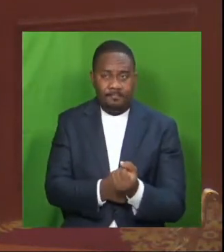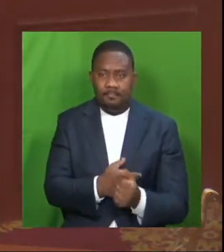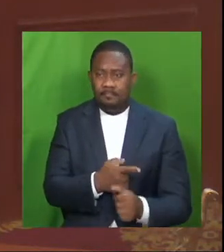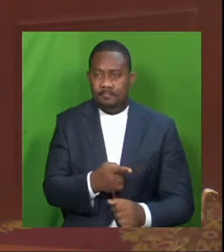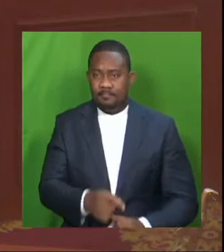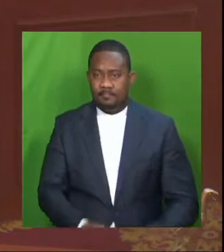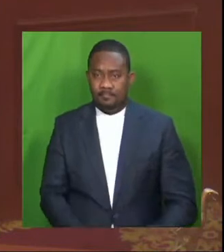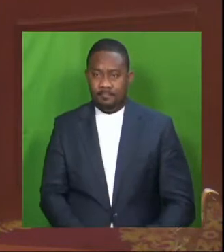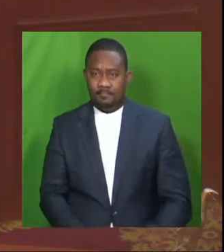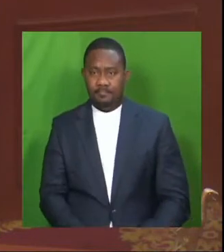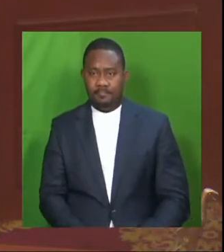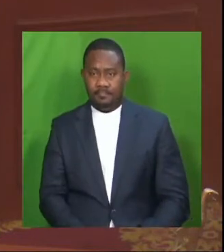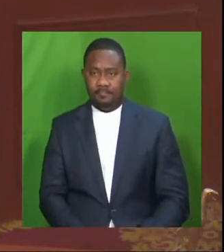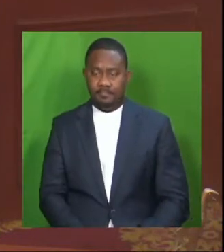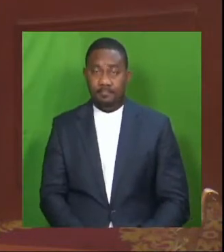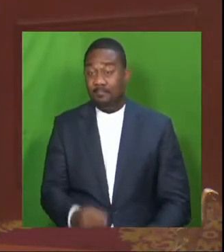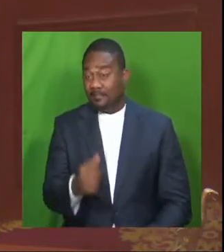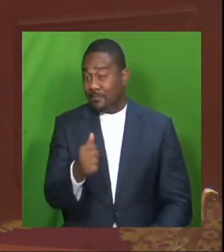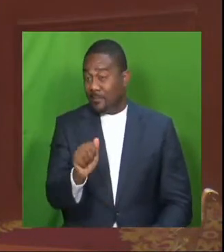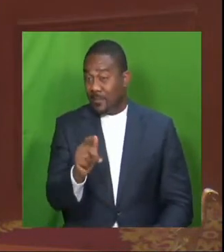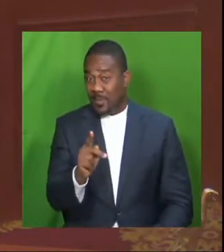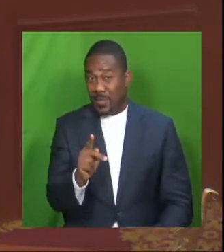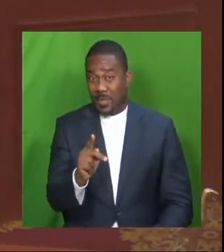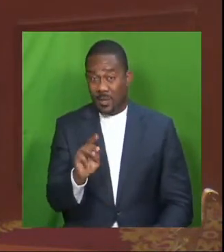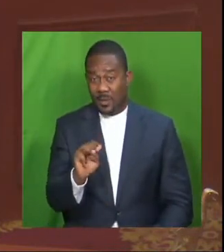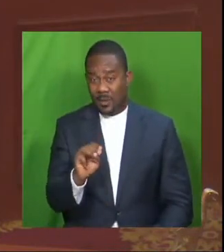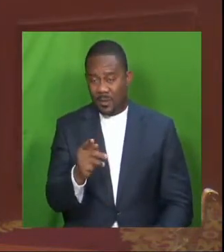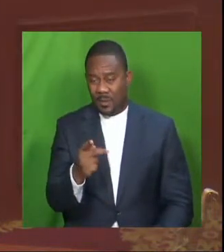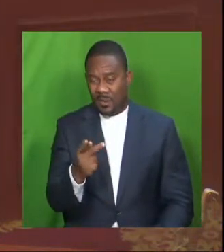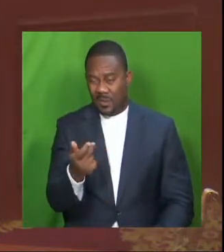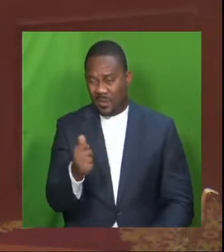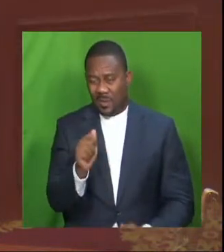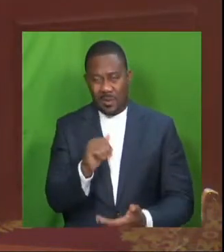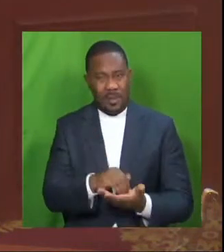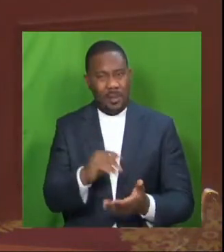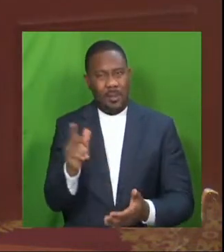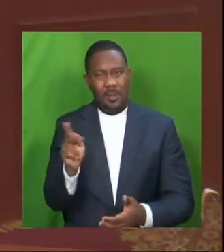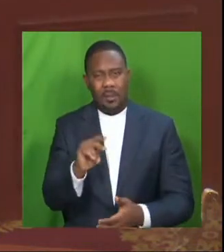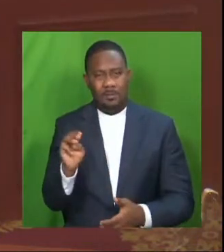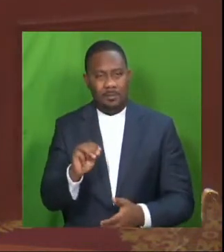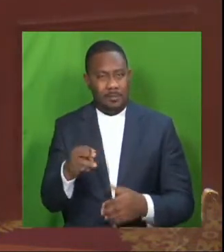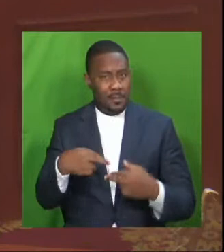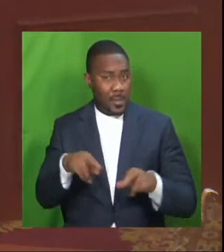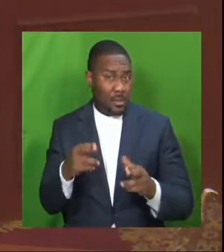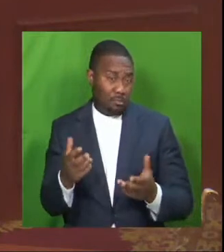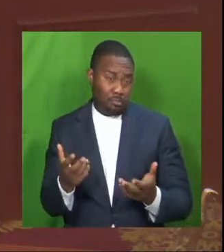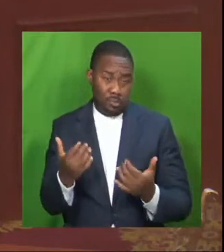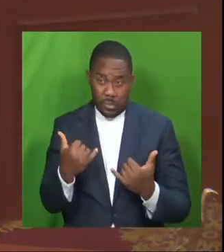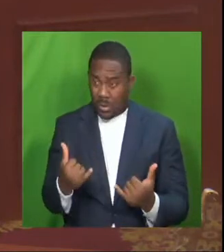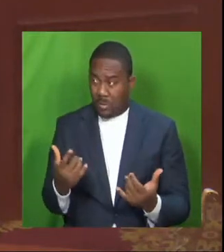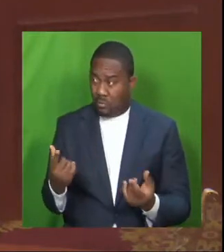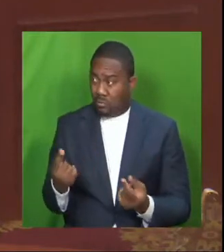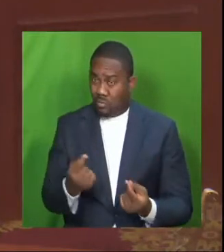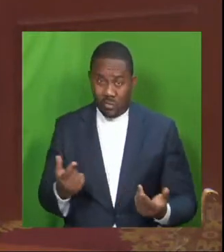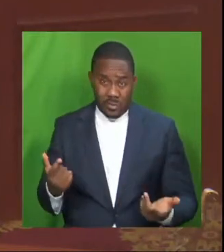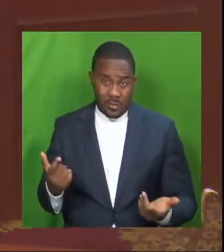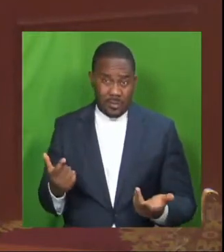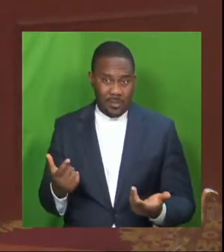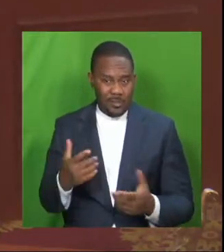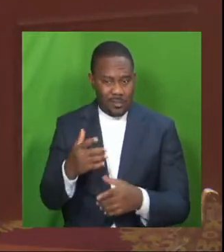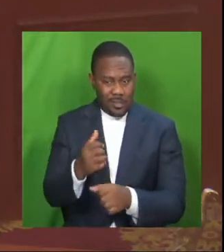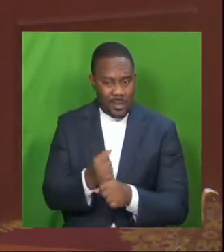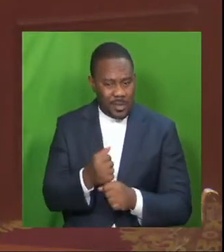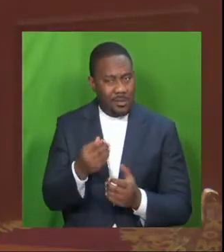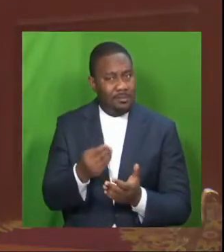your so-called 10,000 kilometers of roads. Today, you only pay contractors, and receivers of banks receive the money.